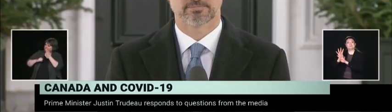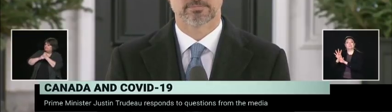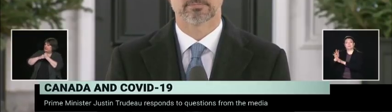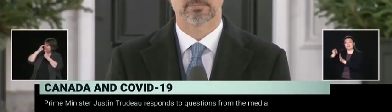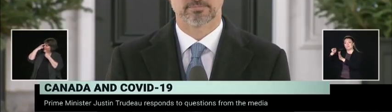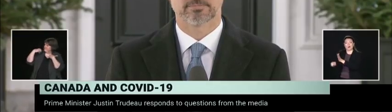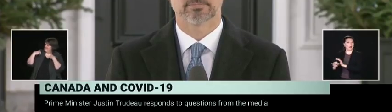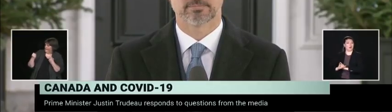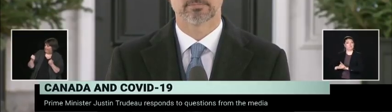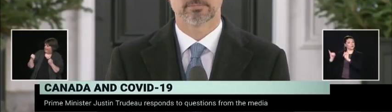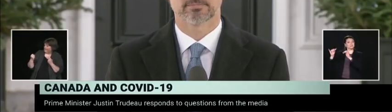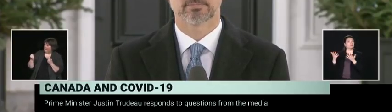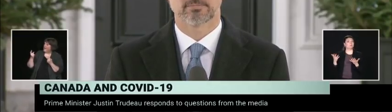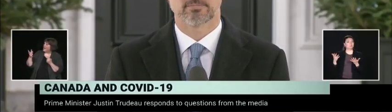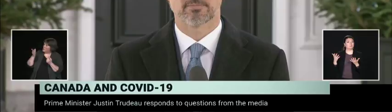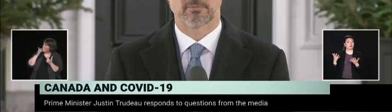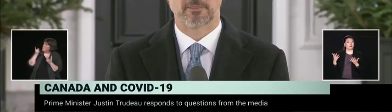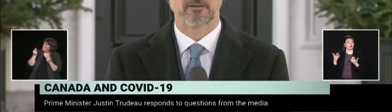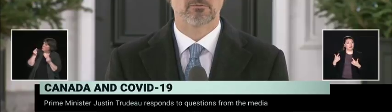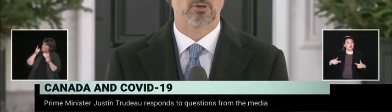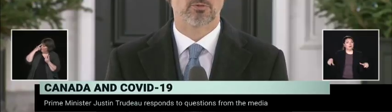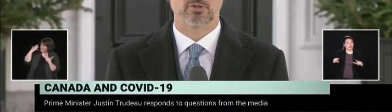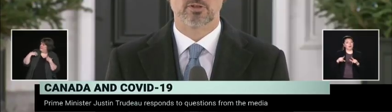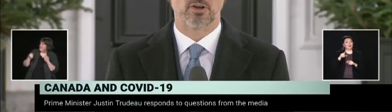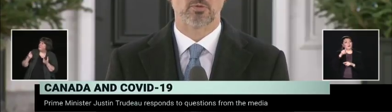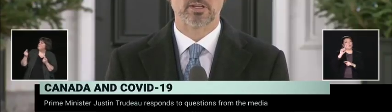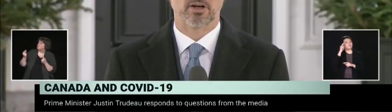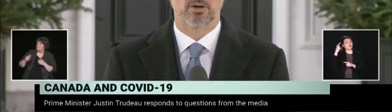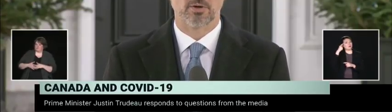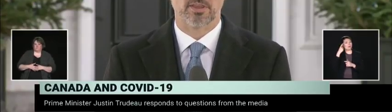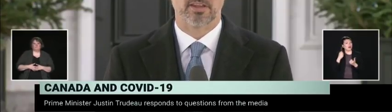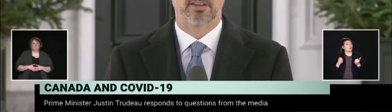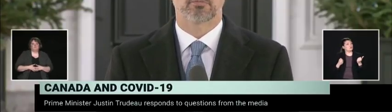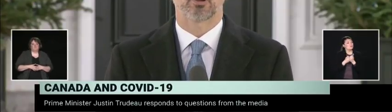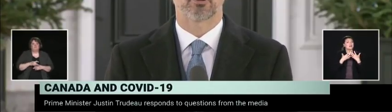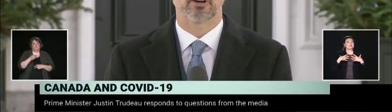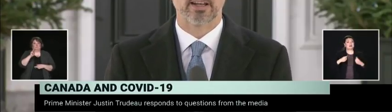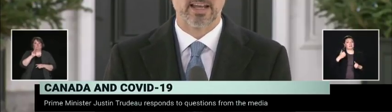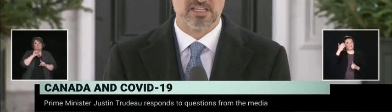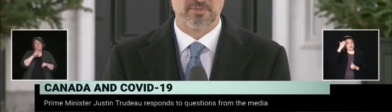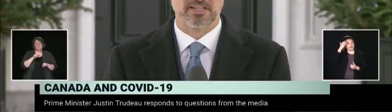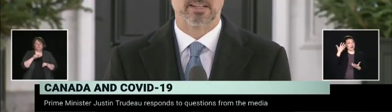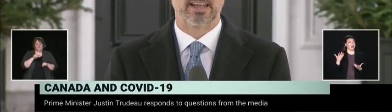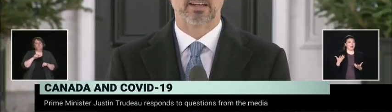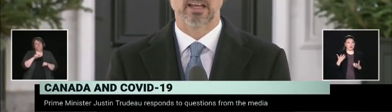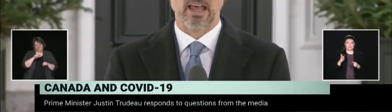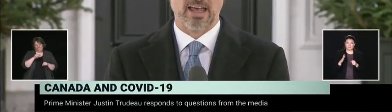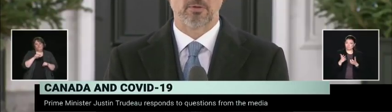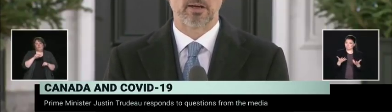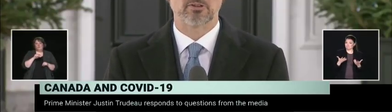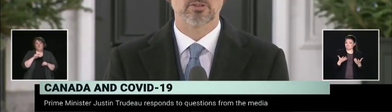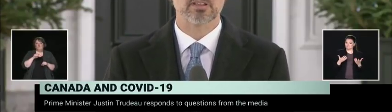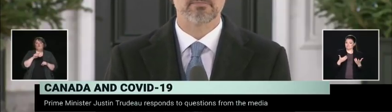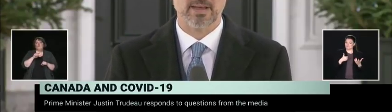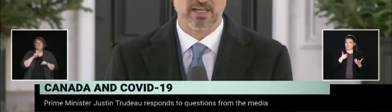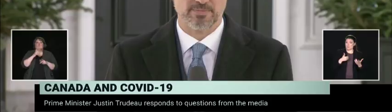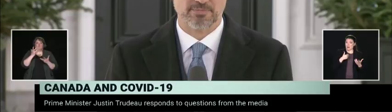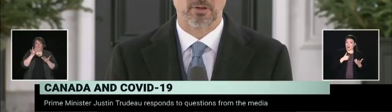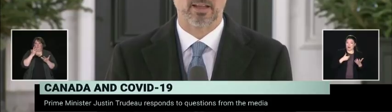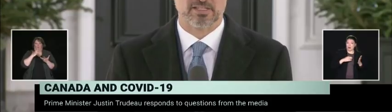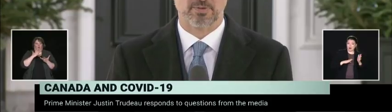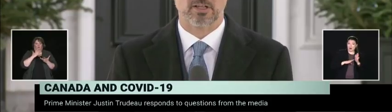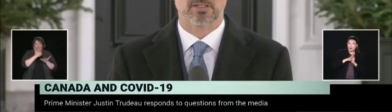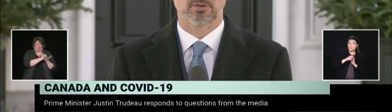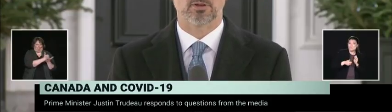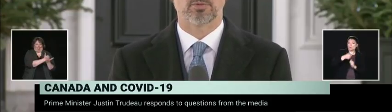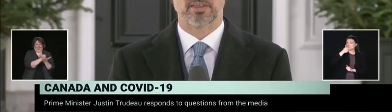what specifically will you be doing for those people? First of all, we know that the priority has been to get help out to as many